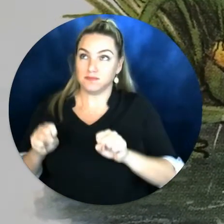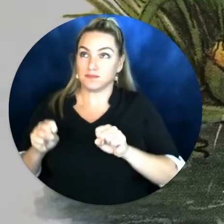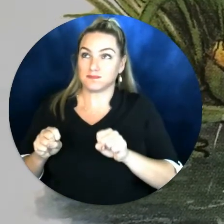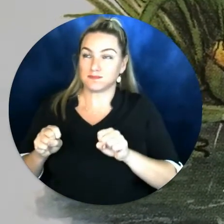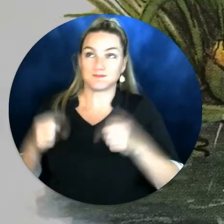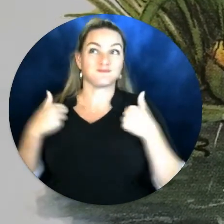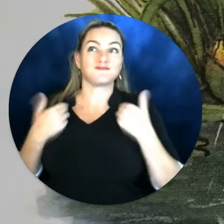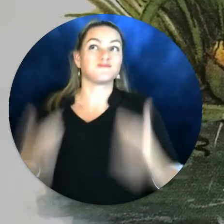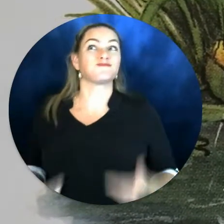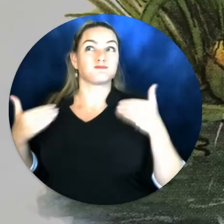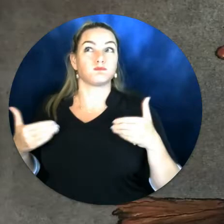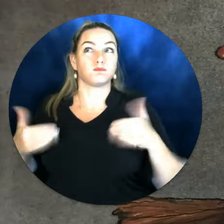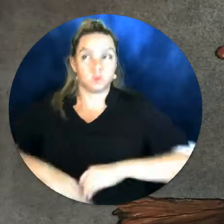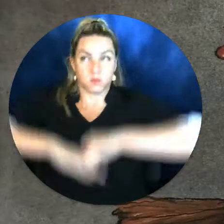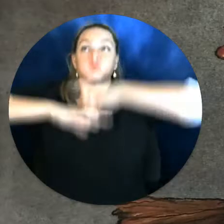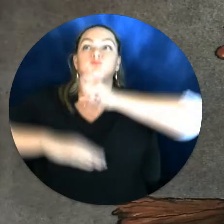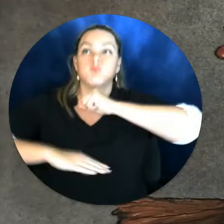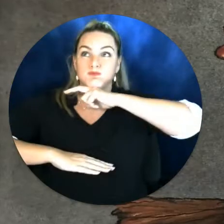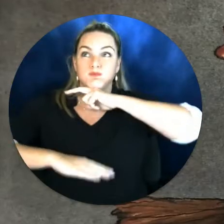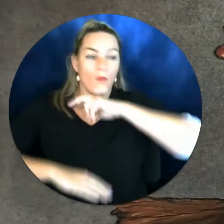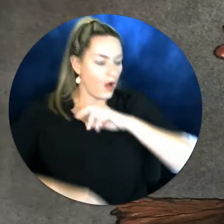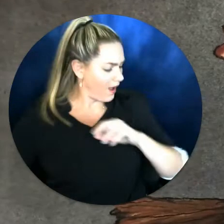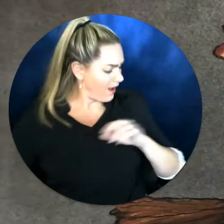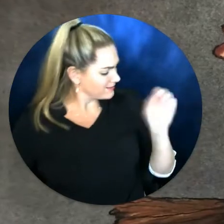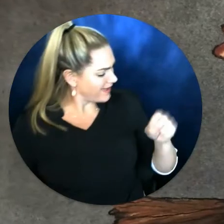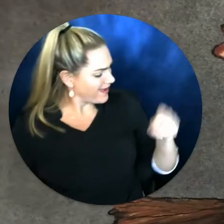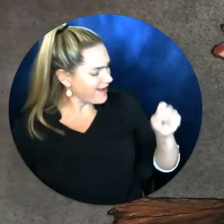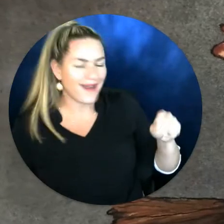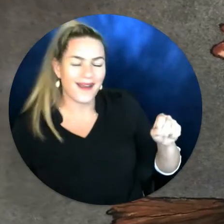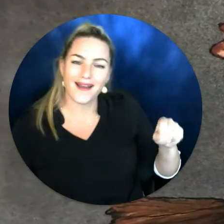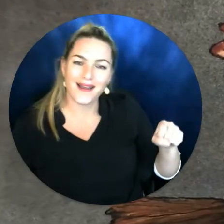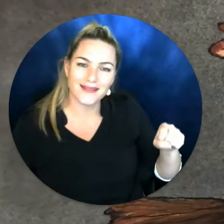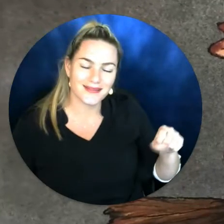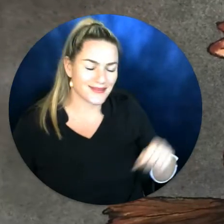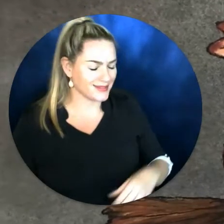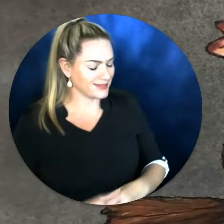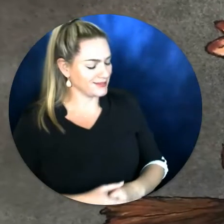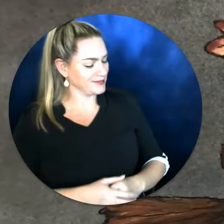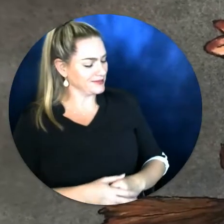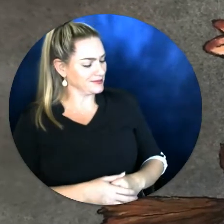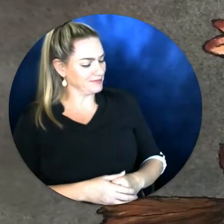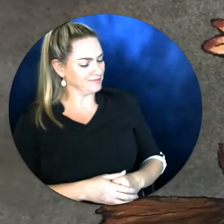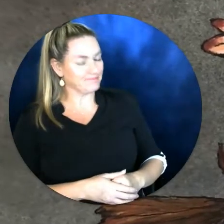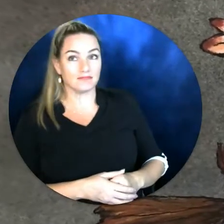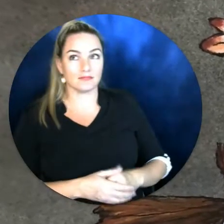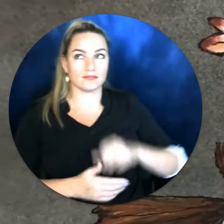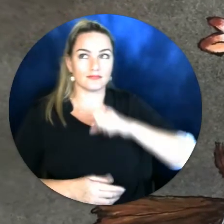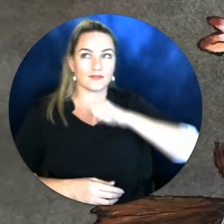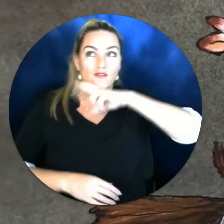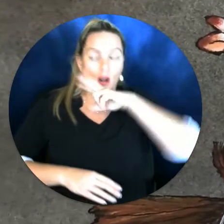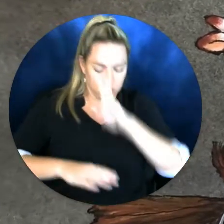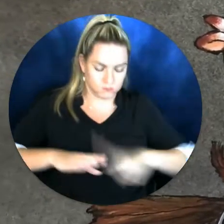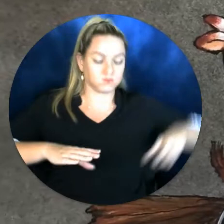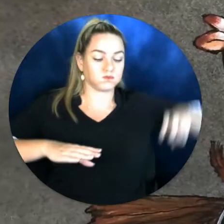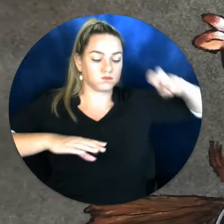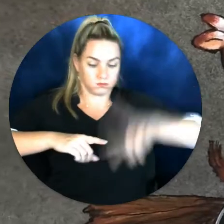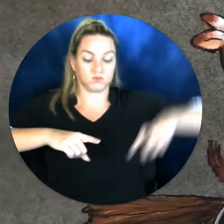for a frog like me?" "Oh, yes," cried the witch. So the frog bounded